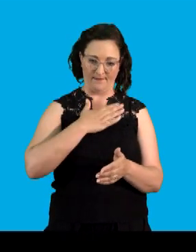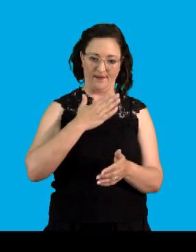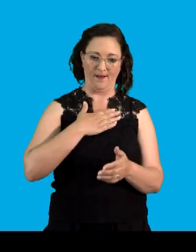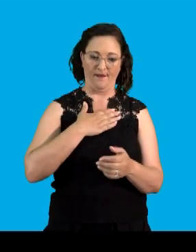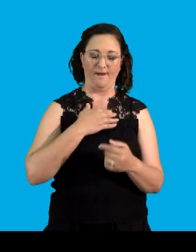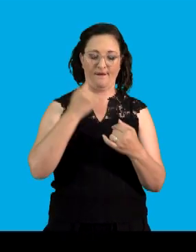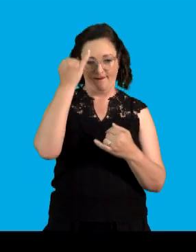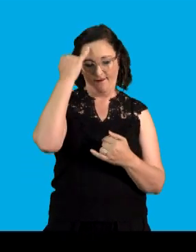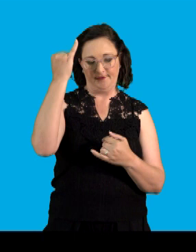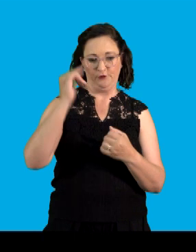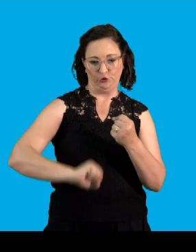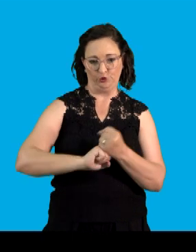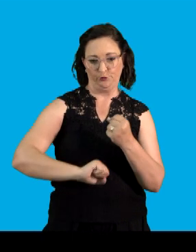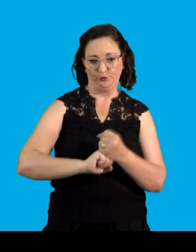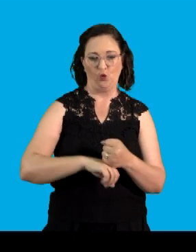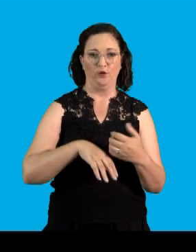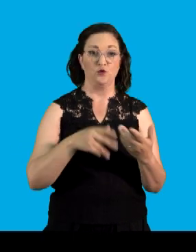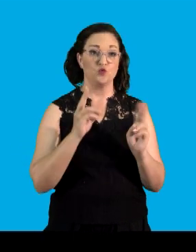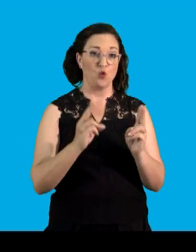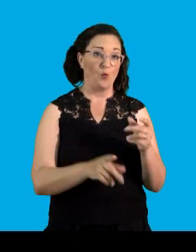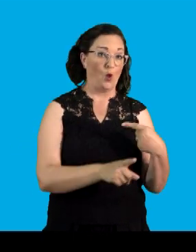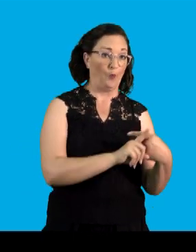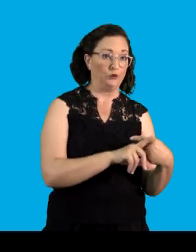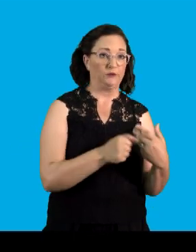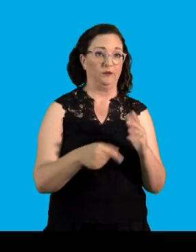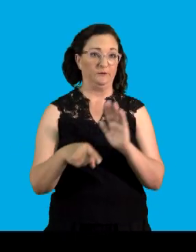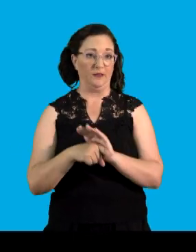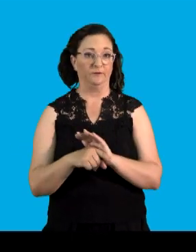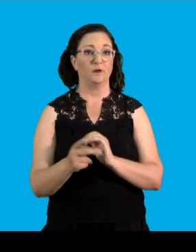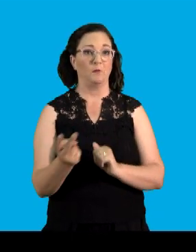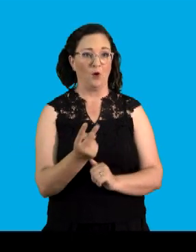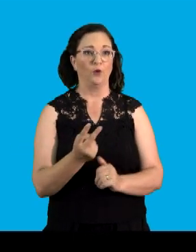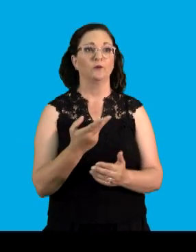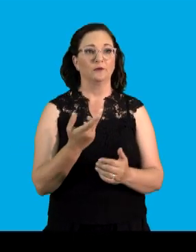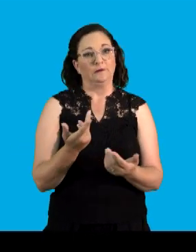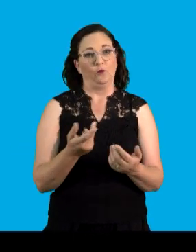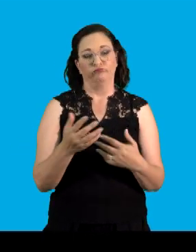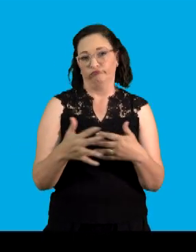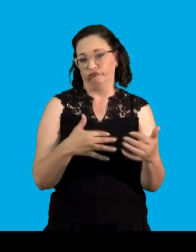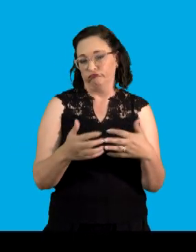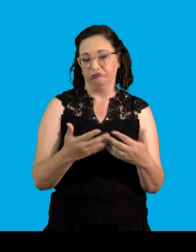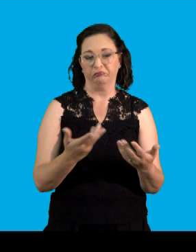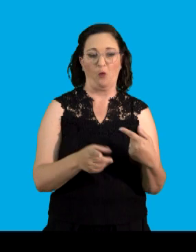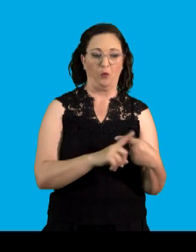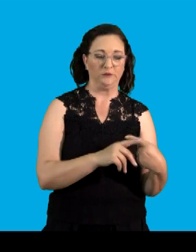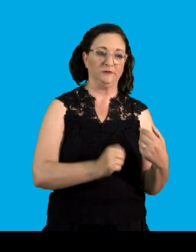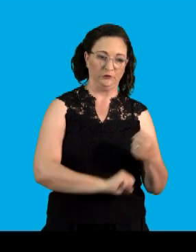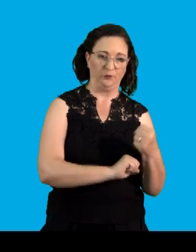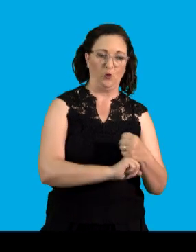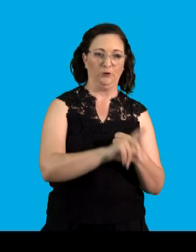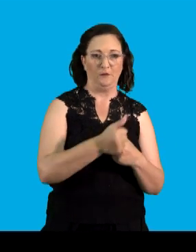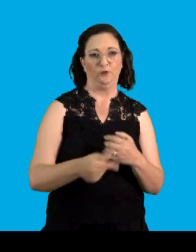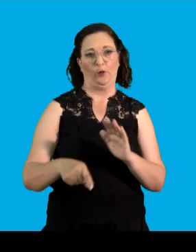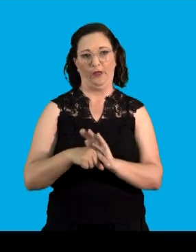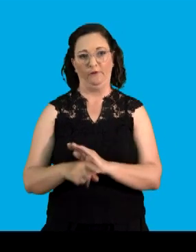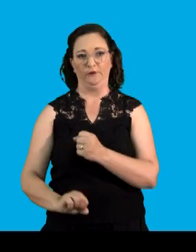argument, normally taking a positive or a negative stance. So it is totally up to you. And then here we're looking at